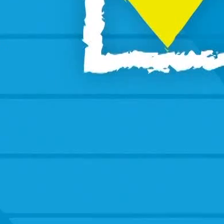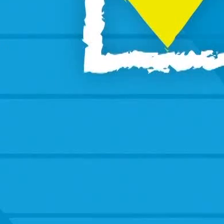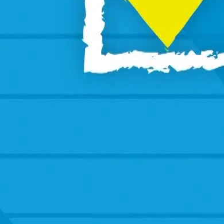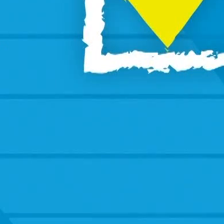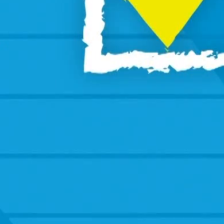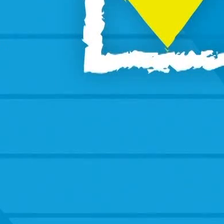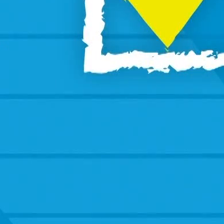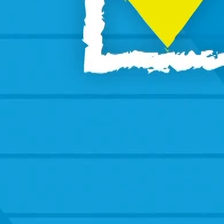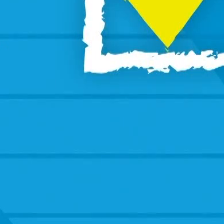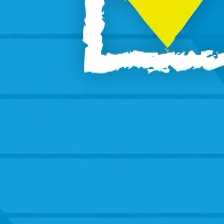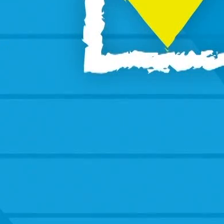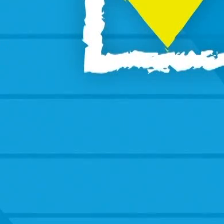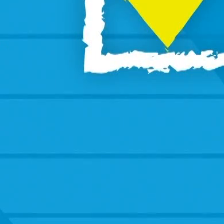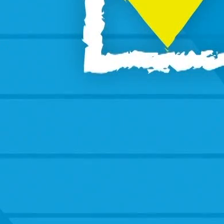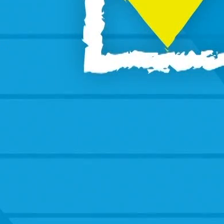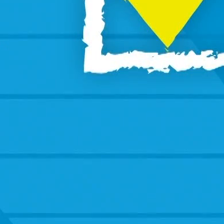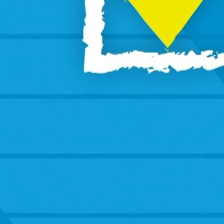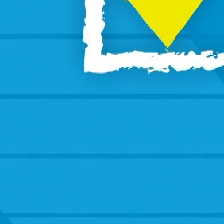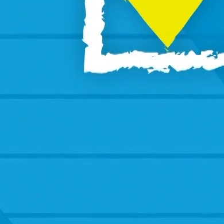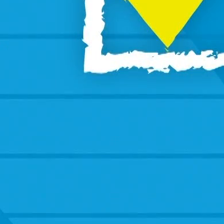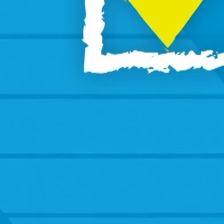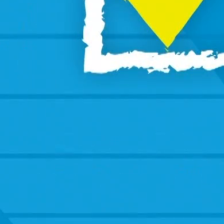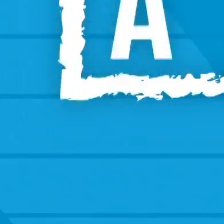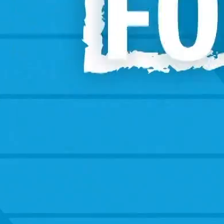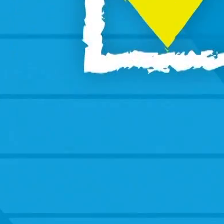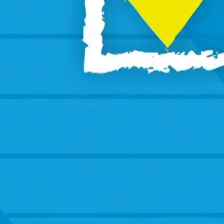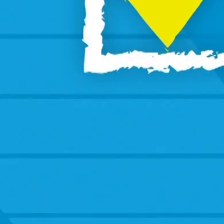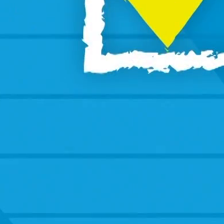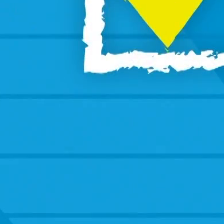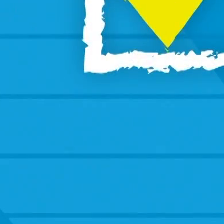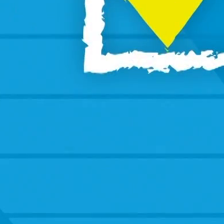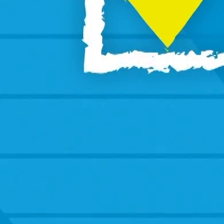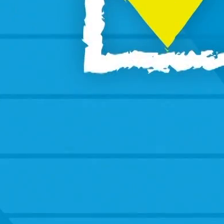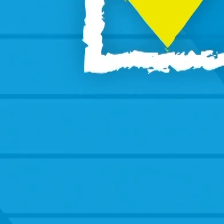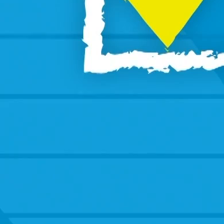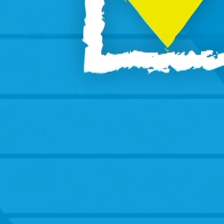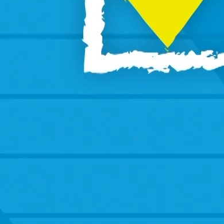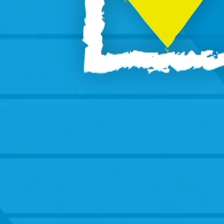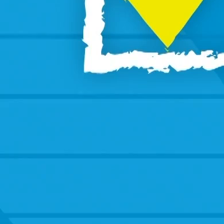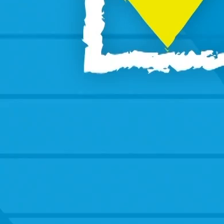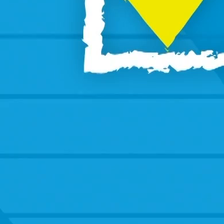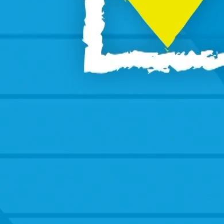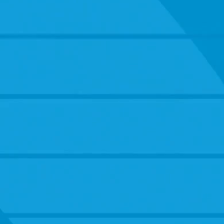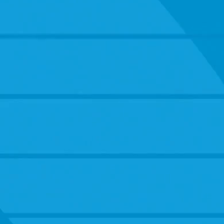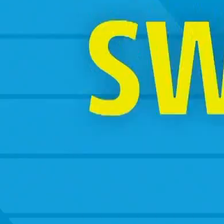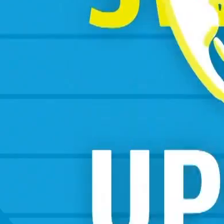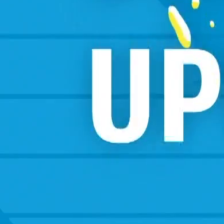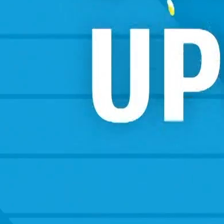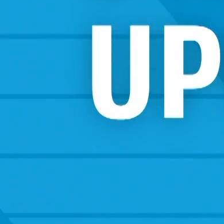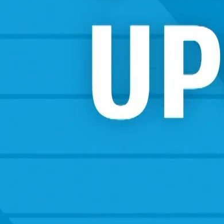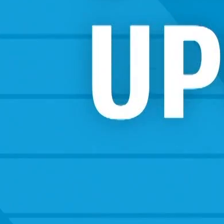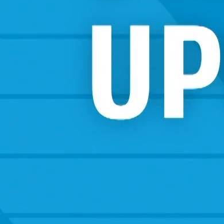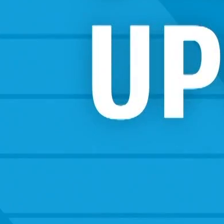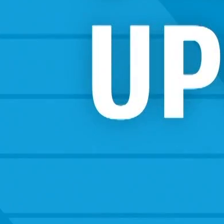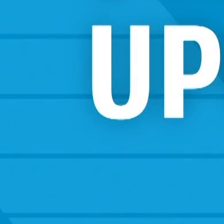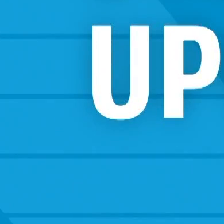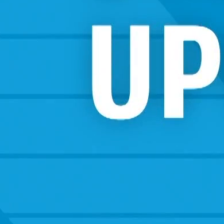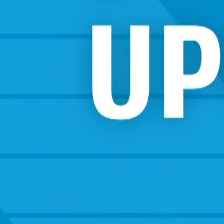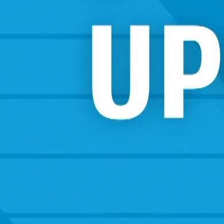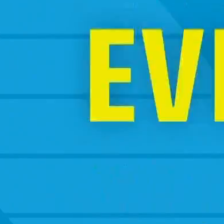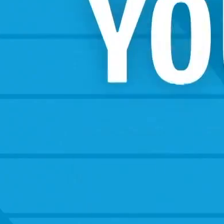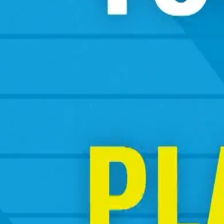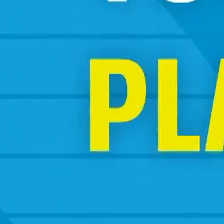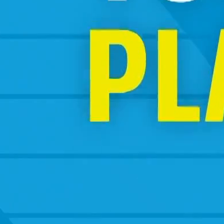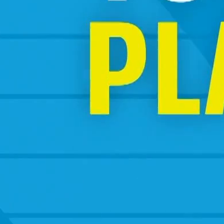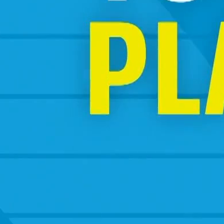Get extra credit for back to school with Flow. Save $1,300 for a year when you sign up, switch, or